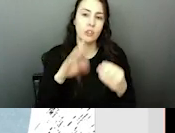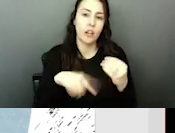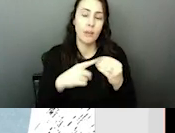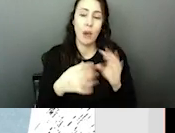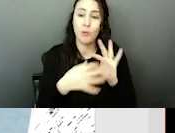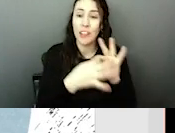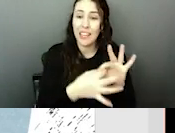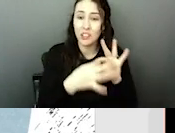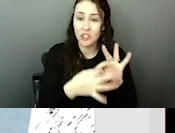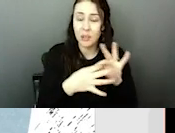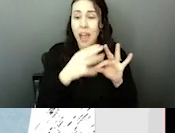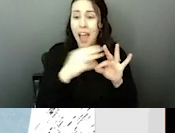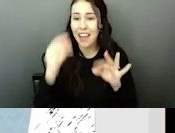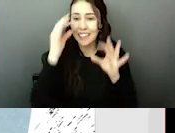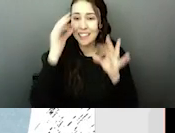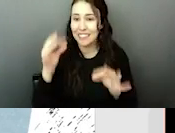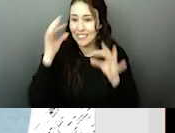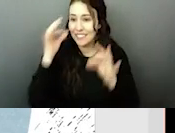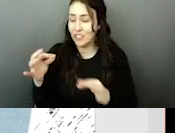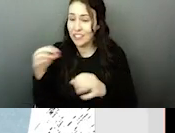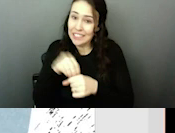and decision-making within the college.